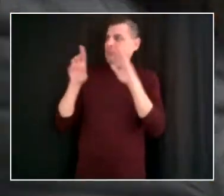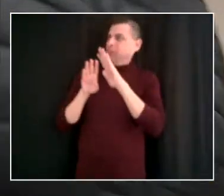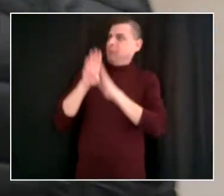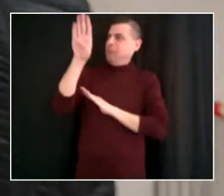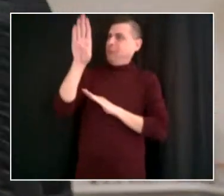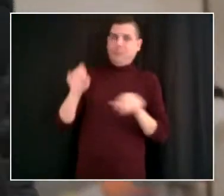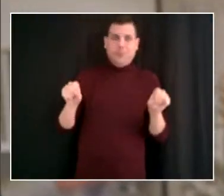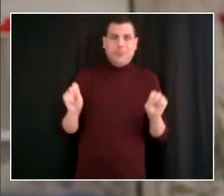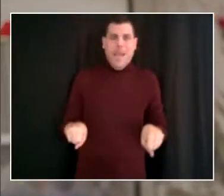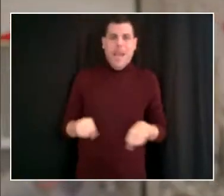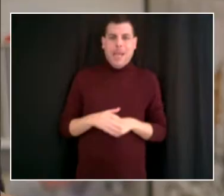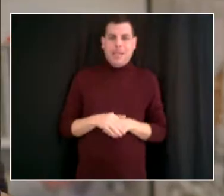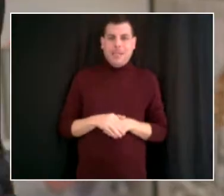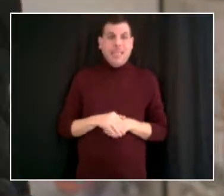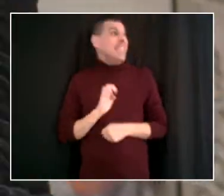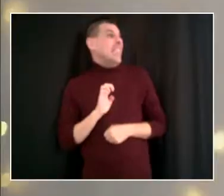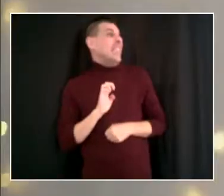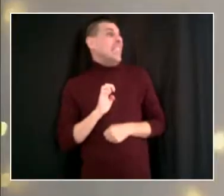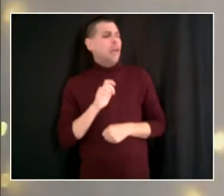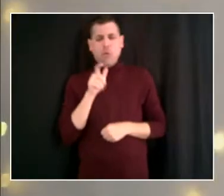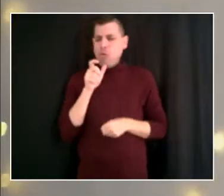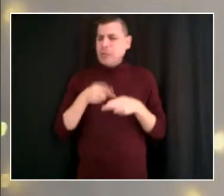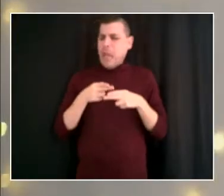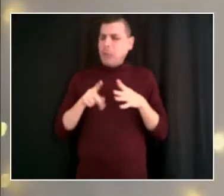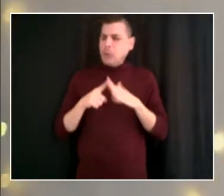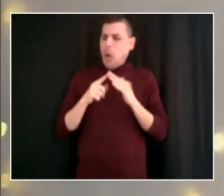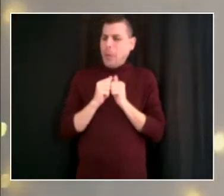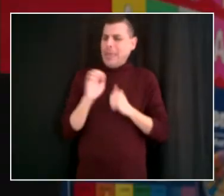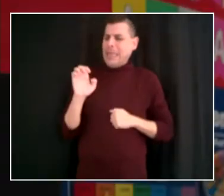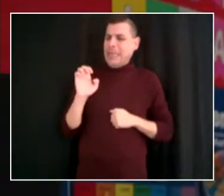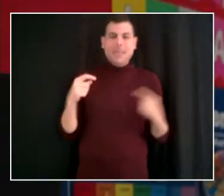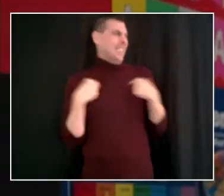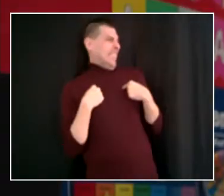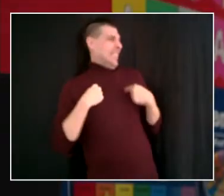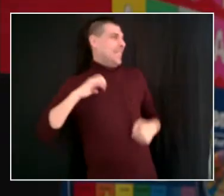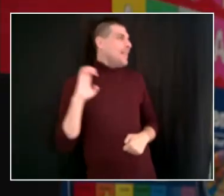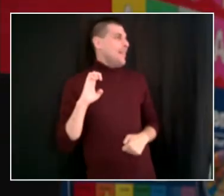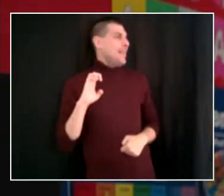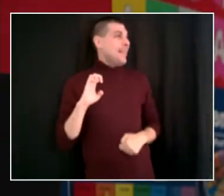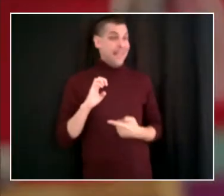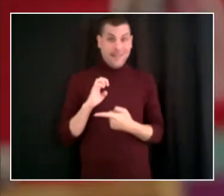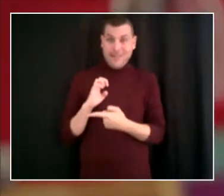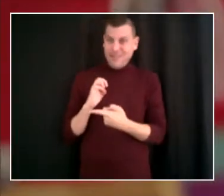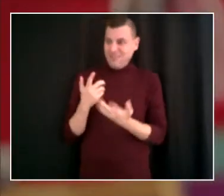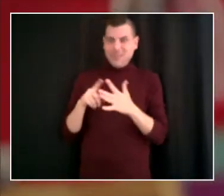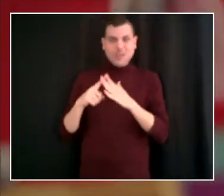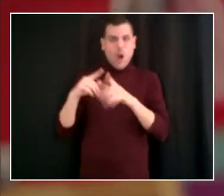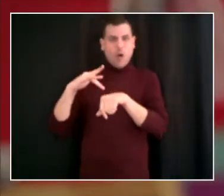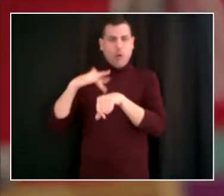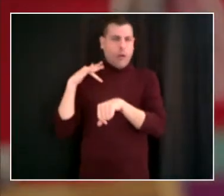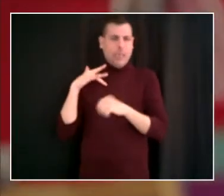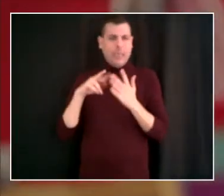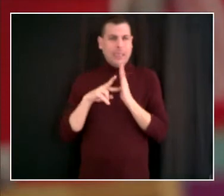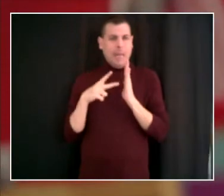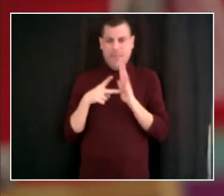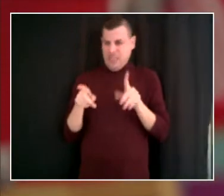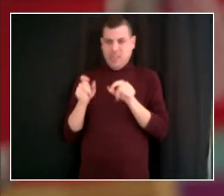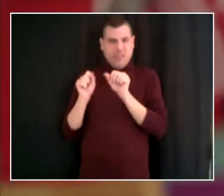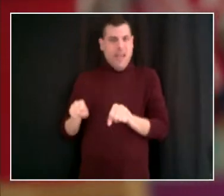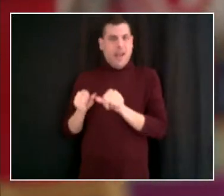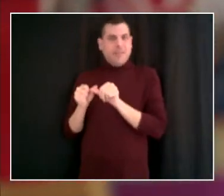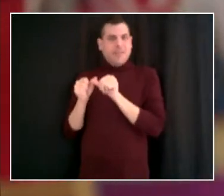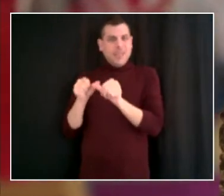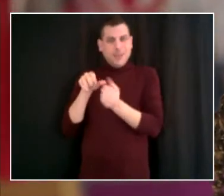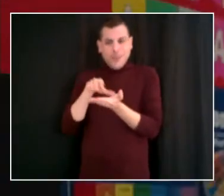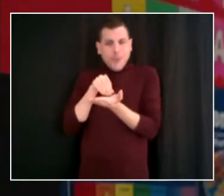Whose name start with an E? E. He started early, so he's gonna continue to be the smart, bright